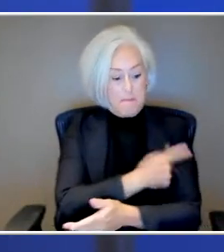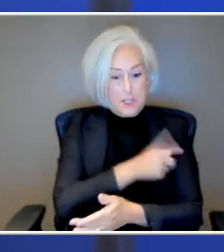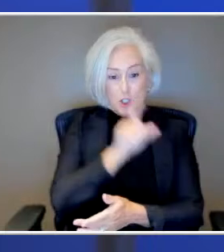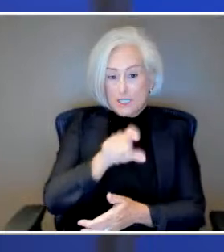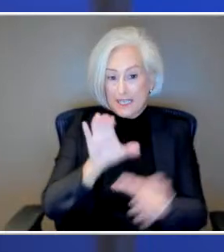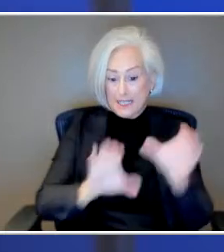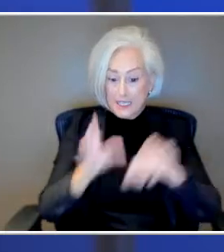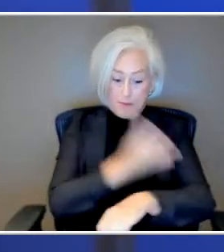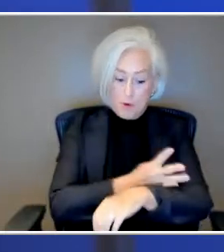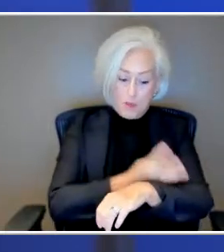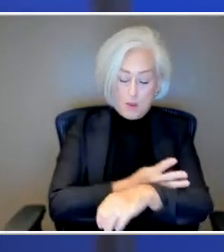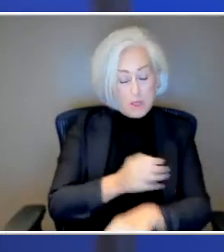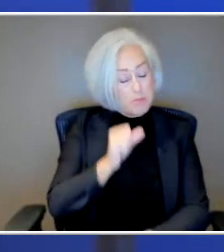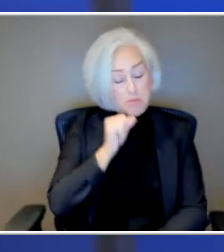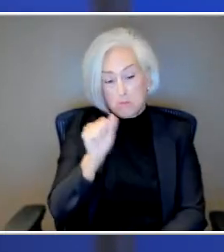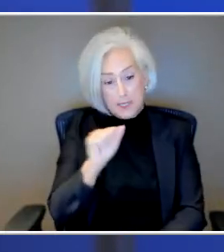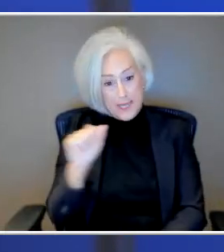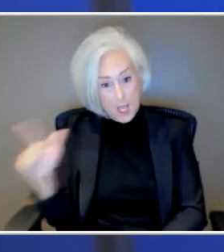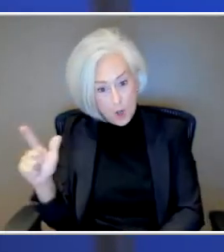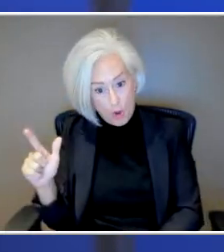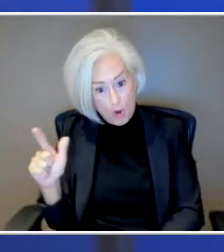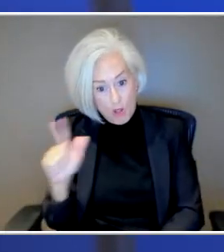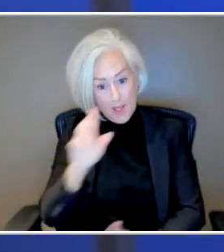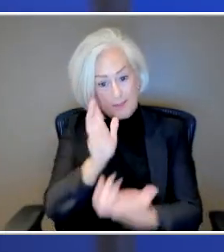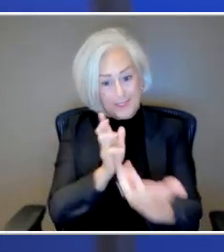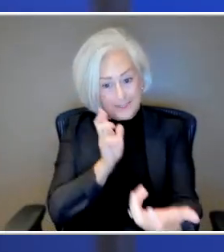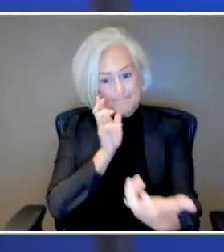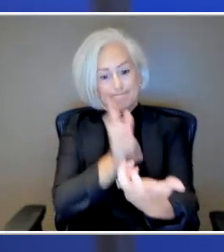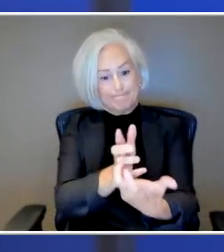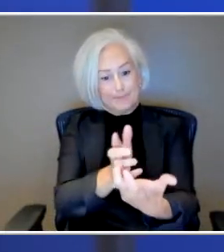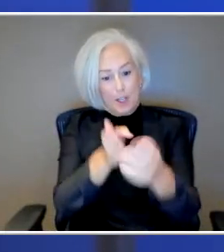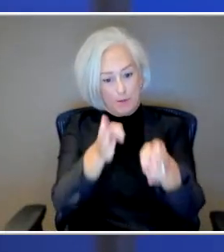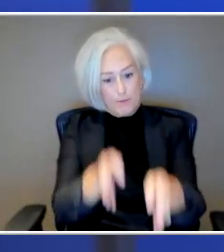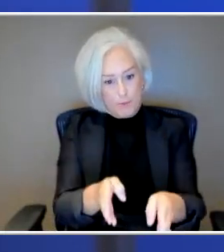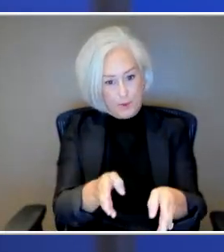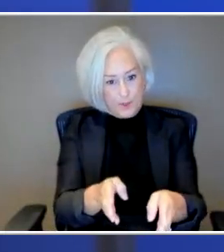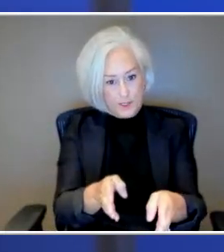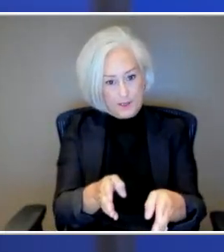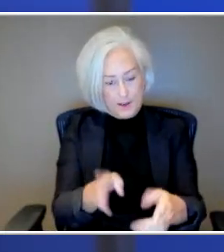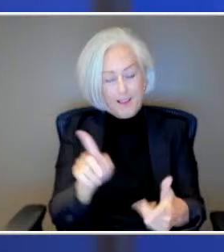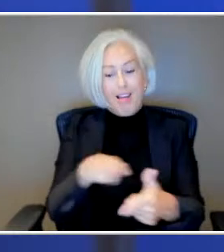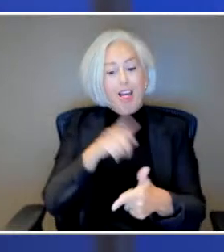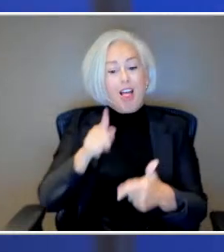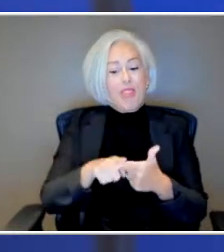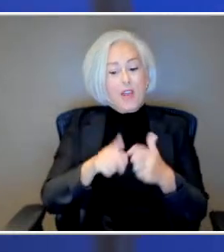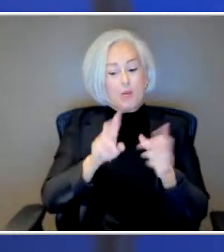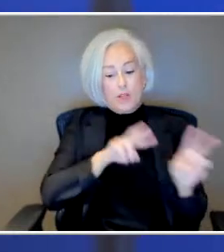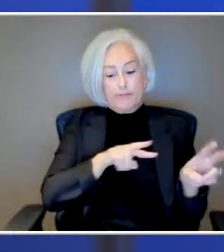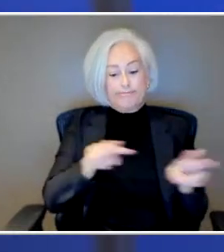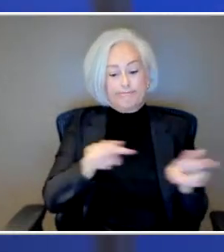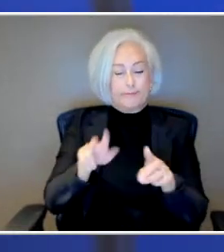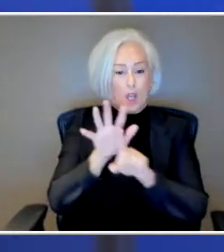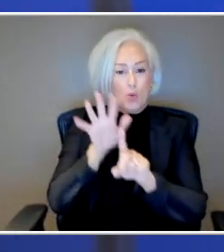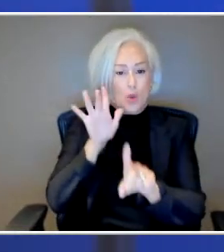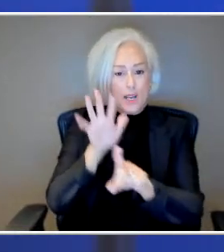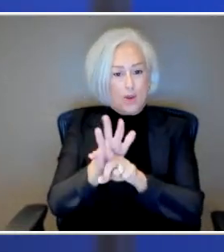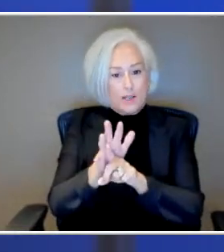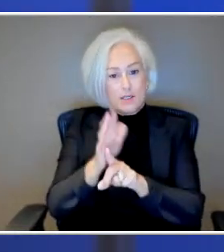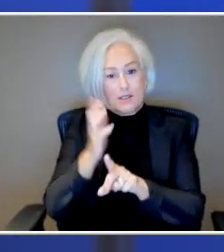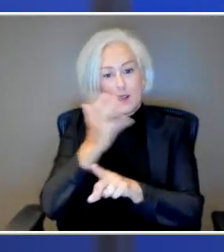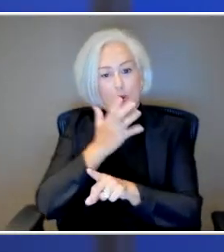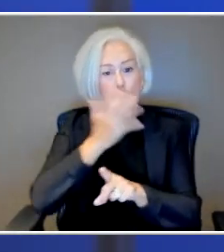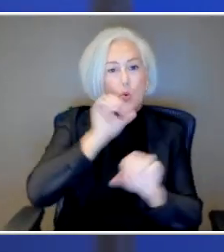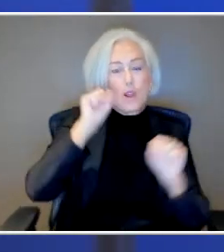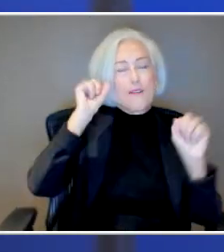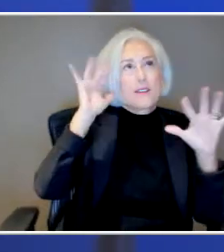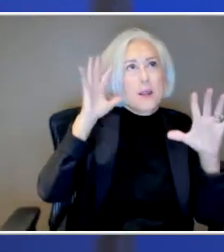that, we are heading into that realm for radiation, which is a really exciting place to be. We have a phenomenal clinical trial that is currently